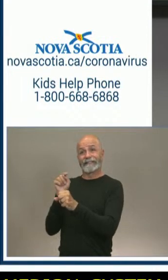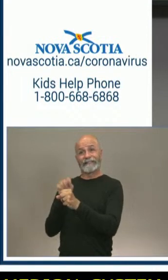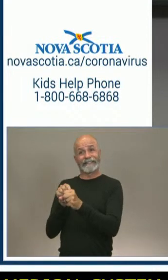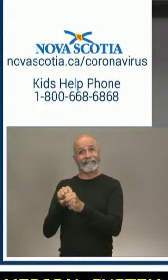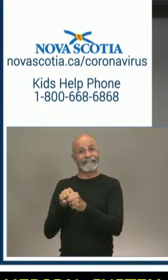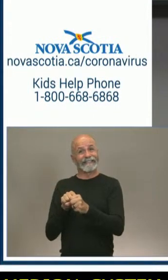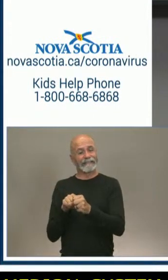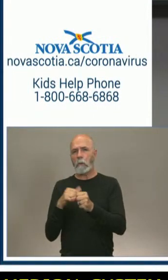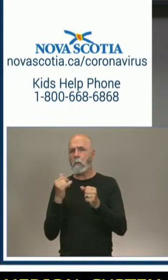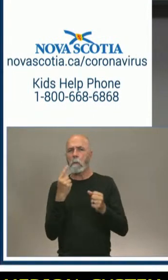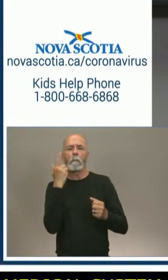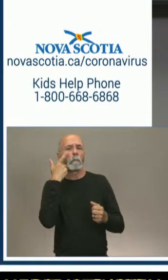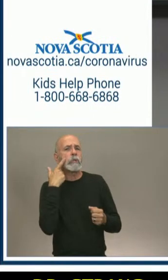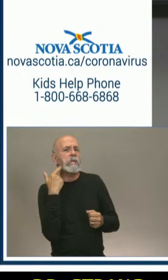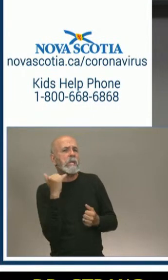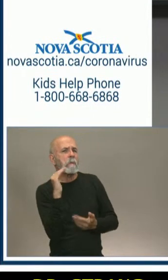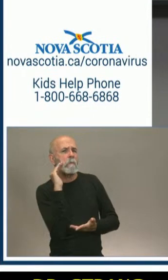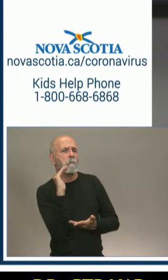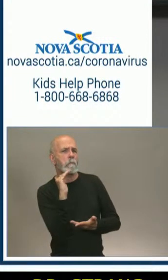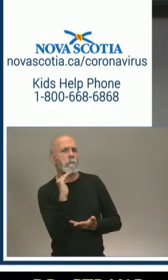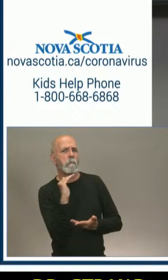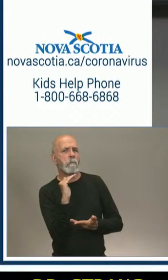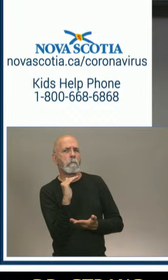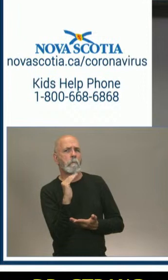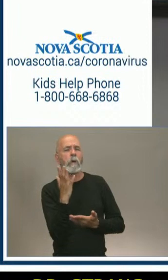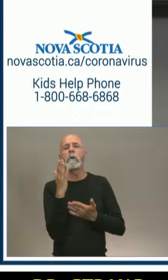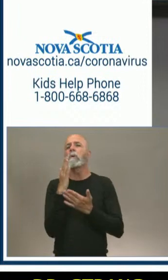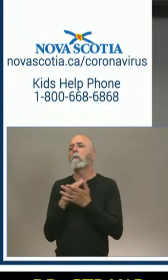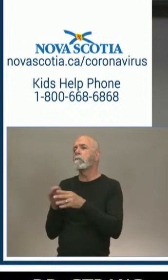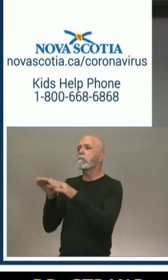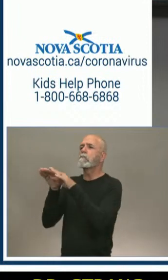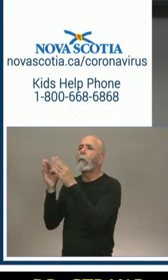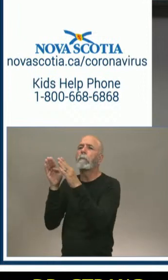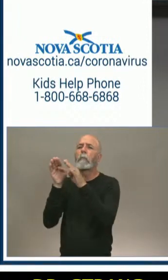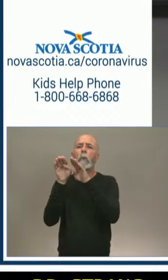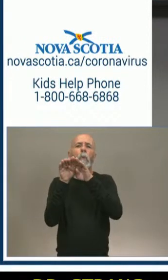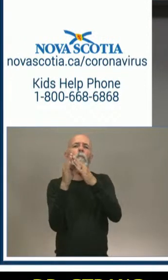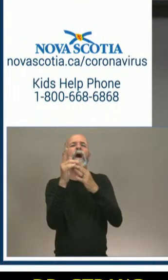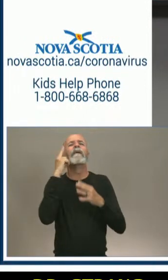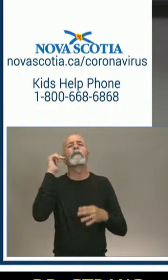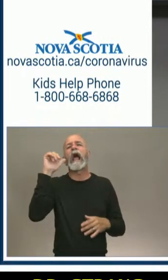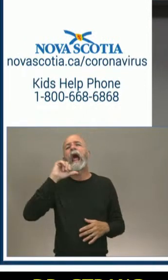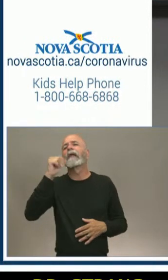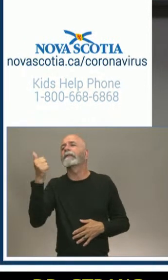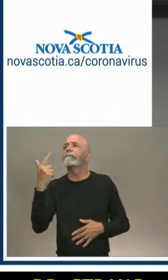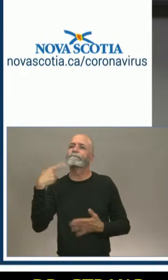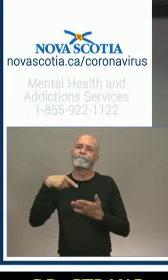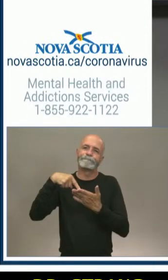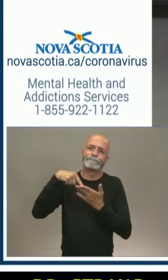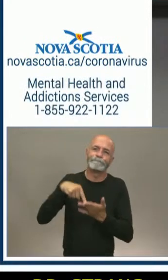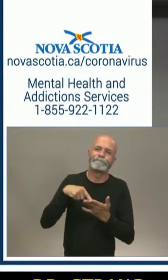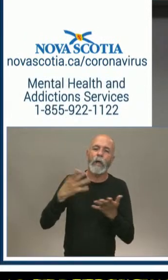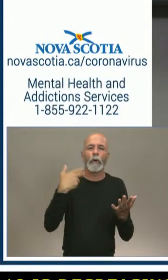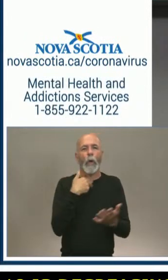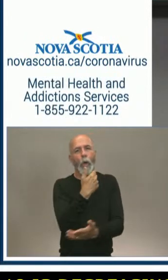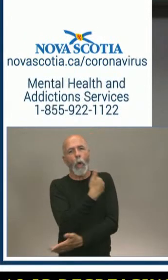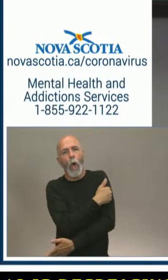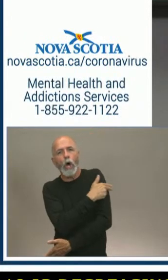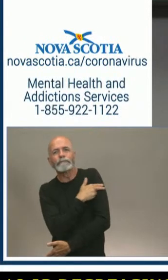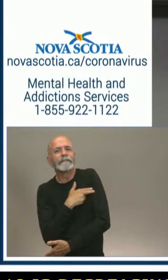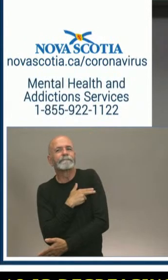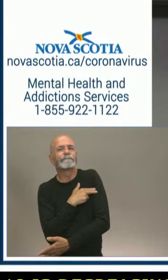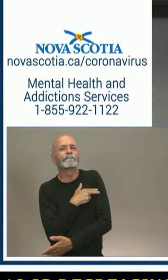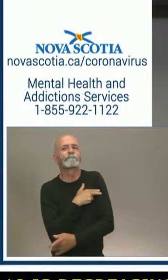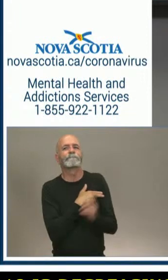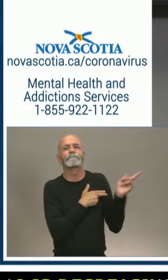about how to start to reopen up other non-COVID related healthcare services. Always like that, like everything, we need to be slow and